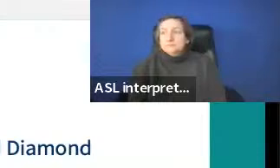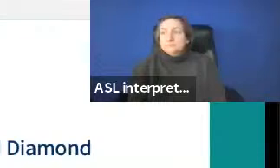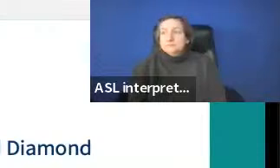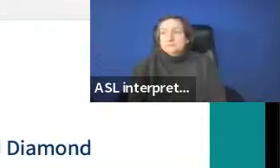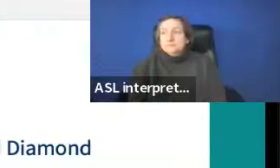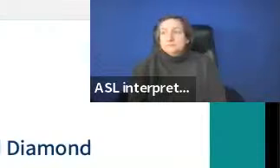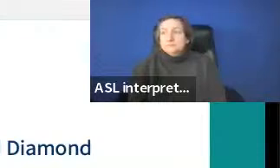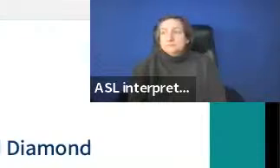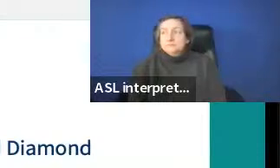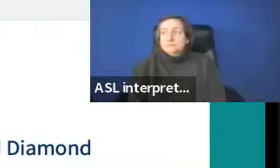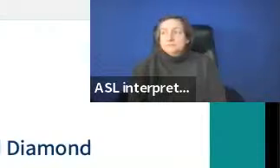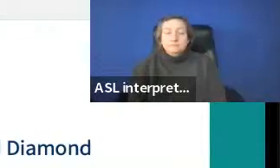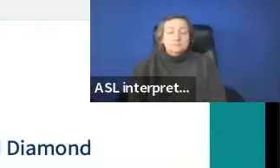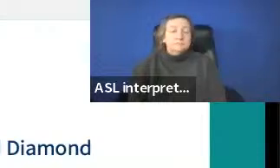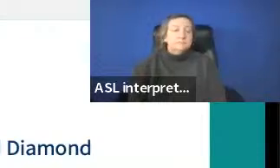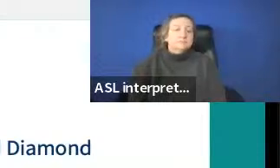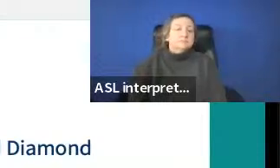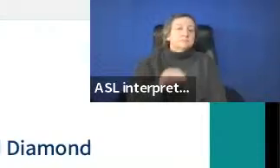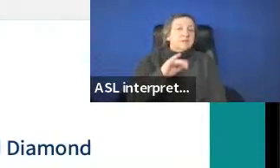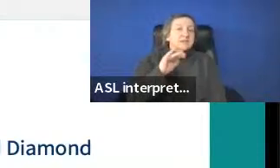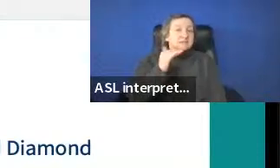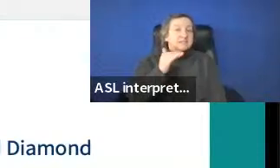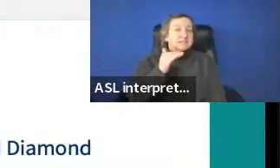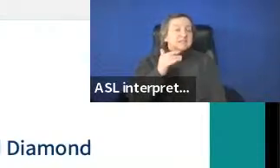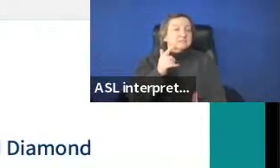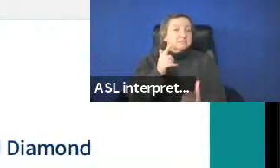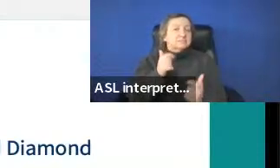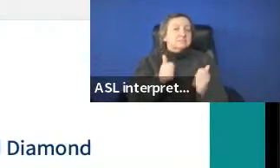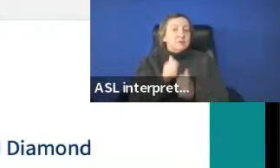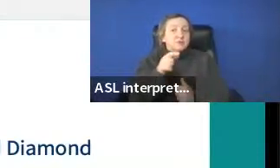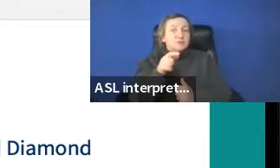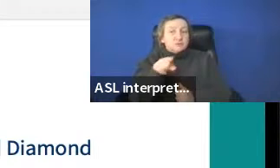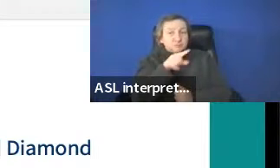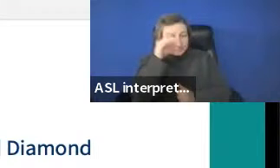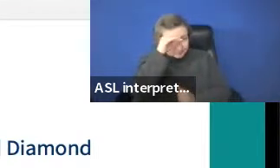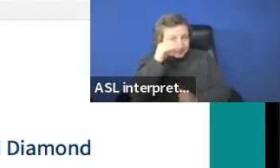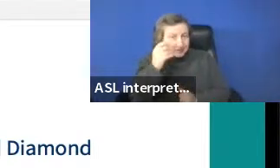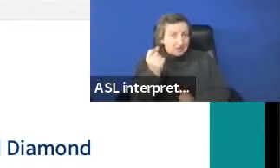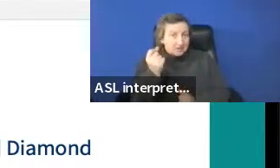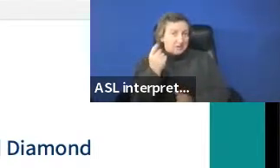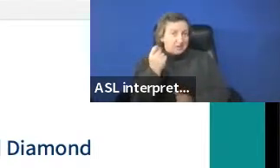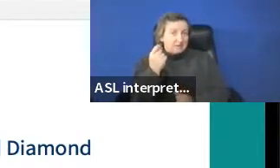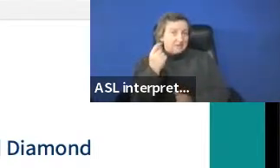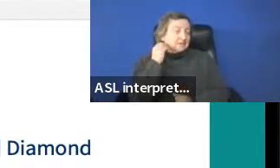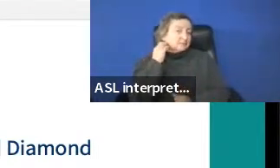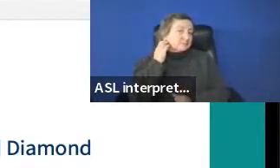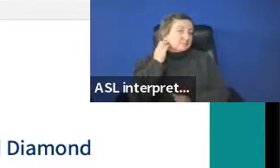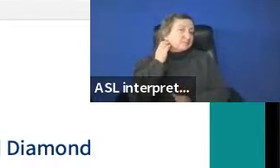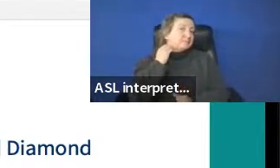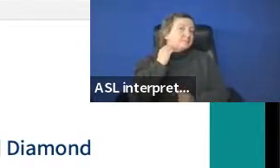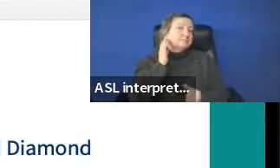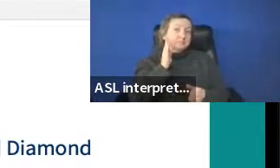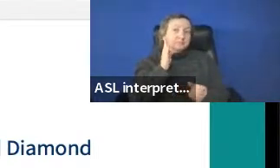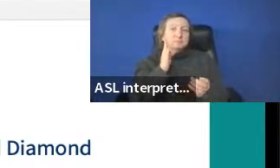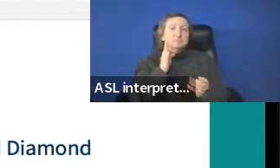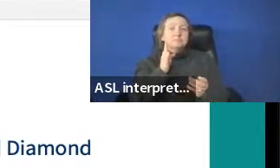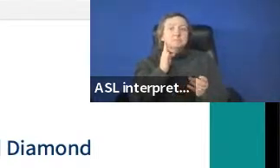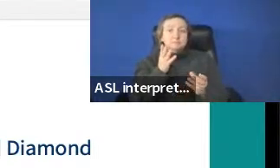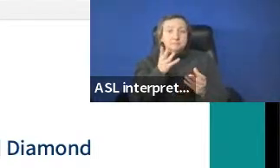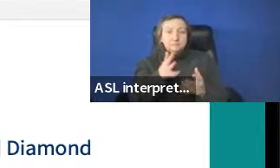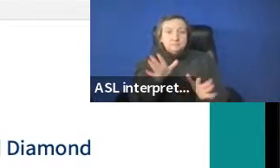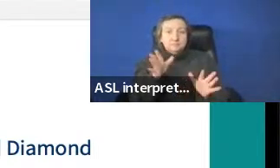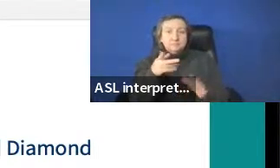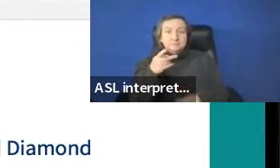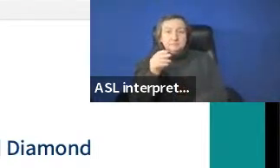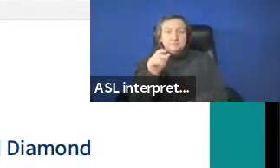And that seems to be the critical mass of 11. So I'll end the poll.